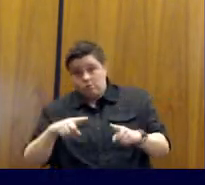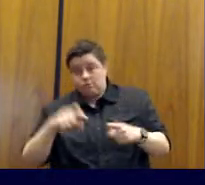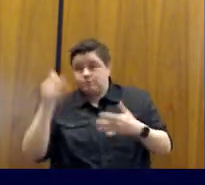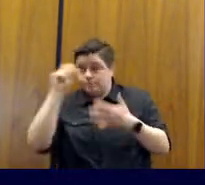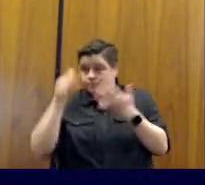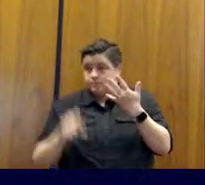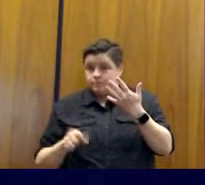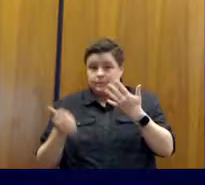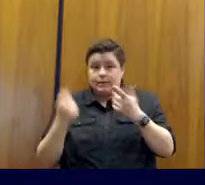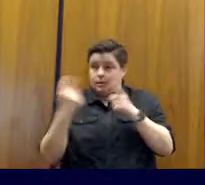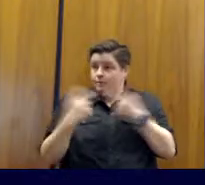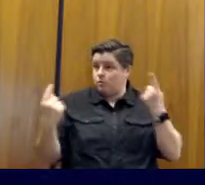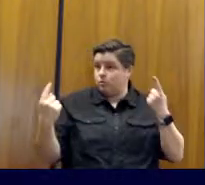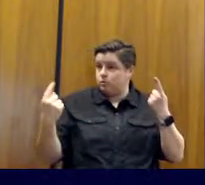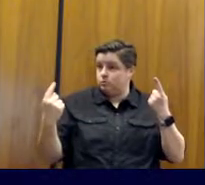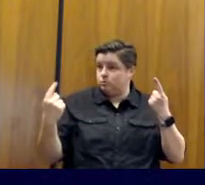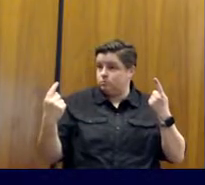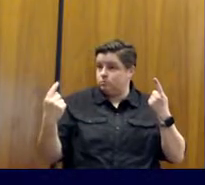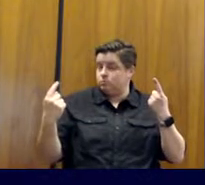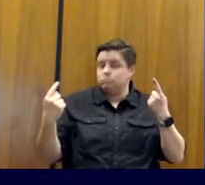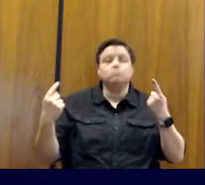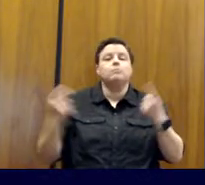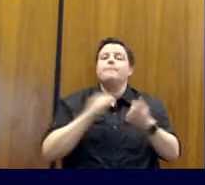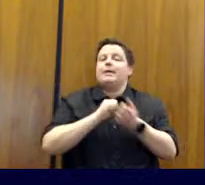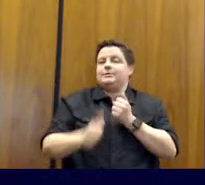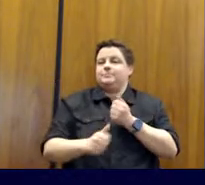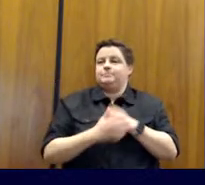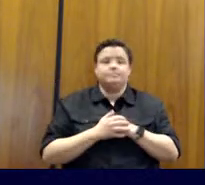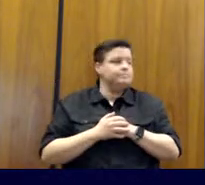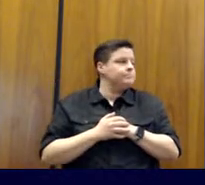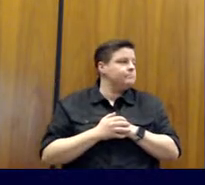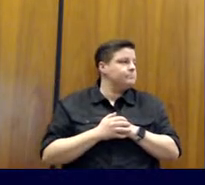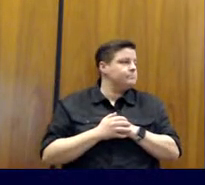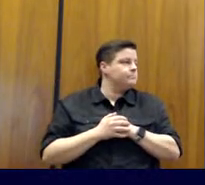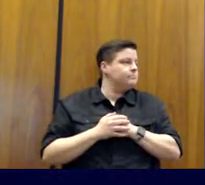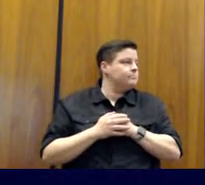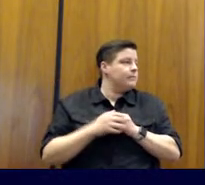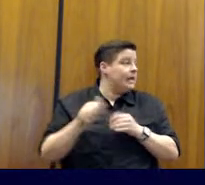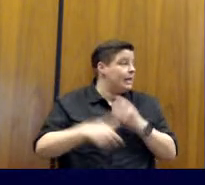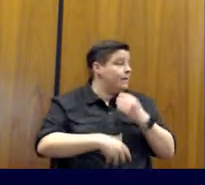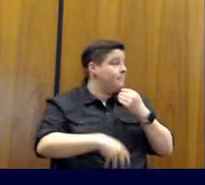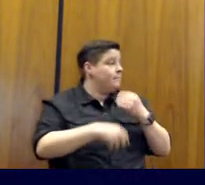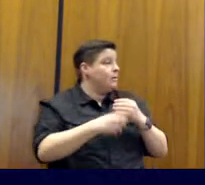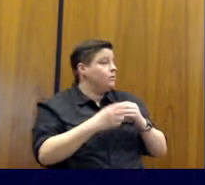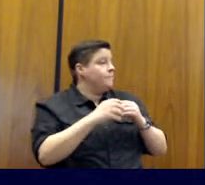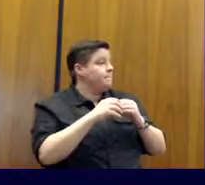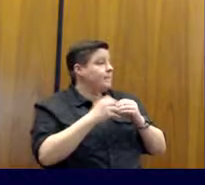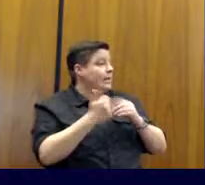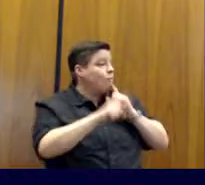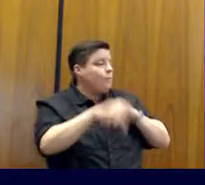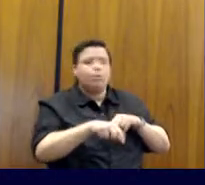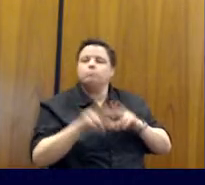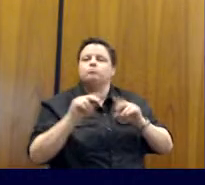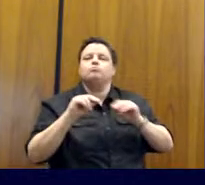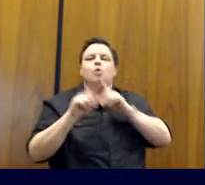Aye. Opposed? Motion passes. Do you have any report? No report, Mr. Chair. Thank